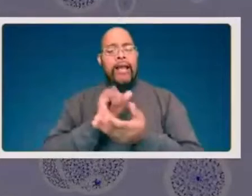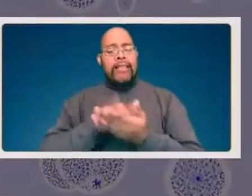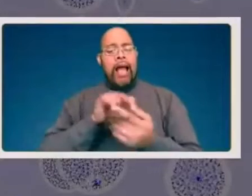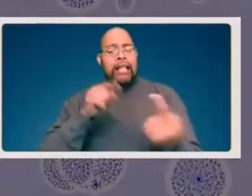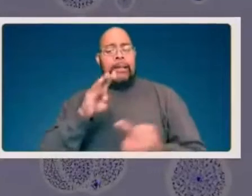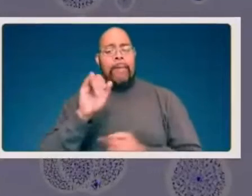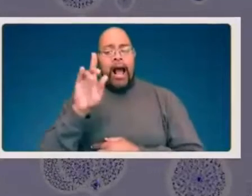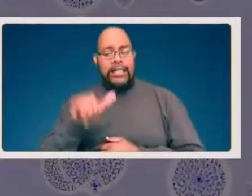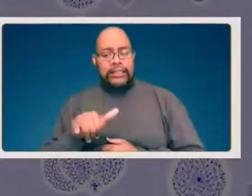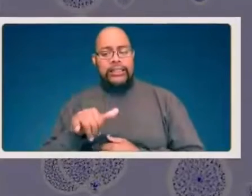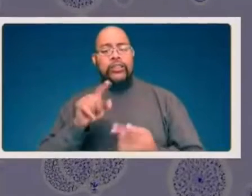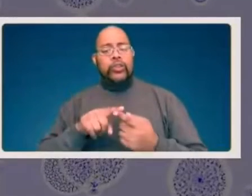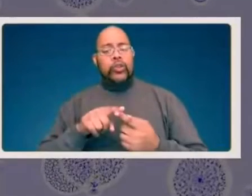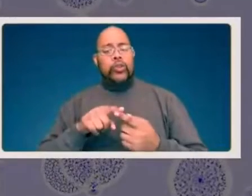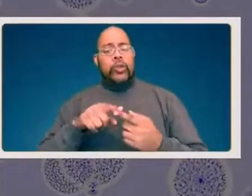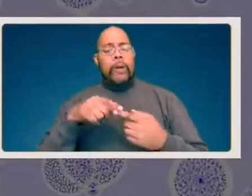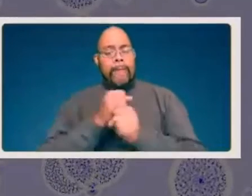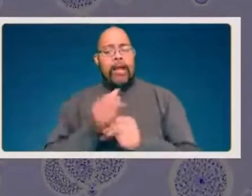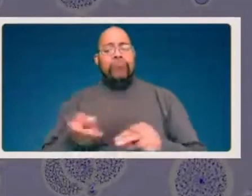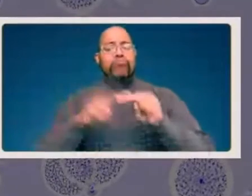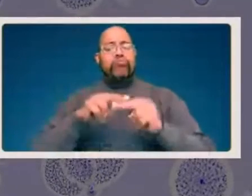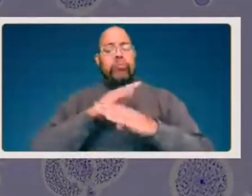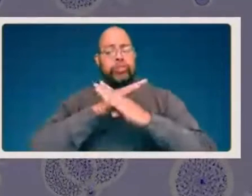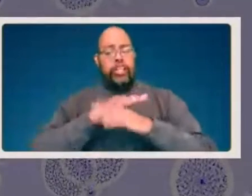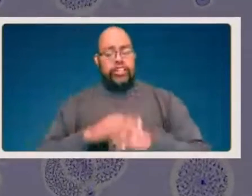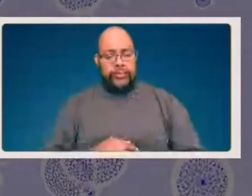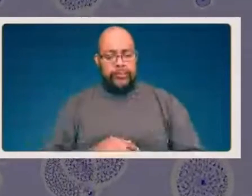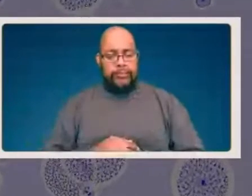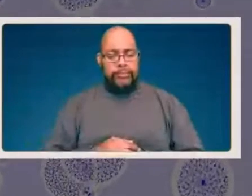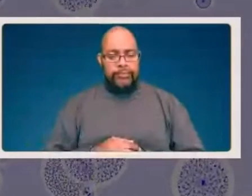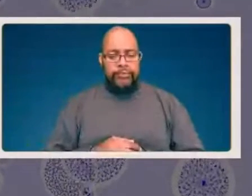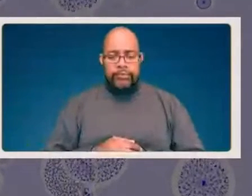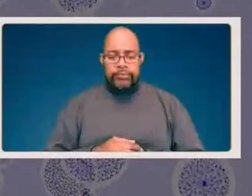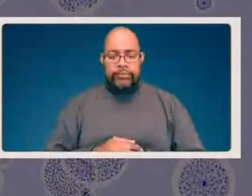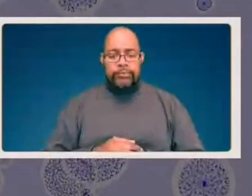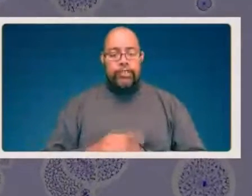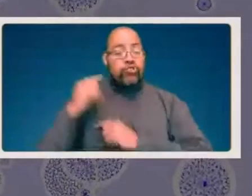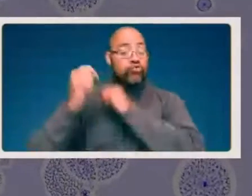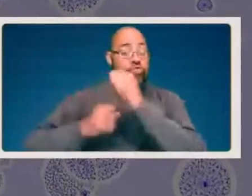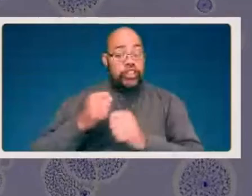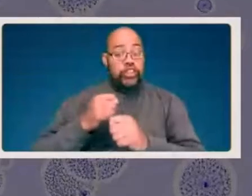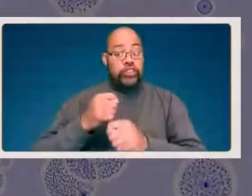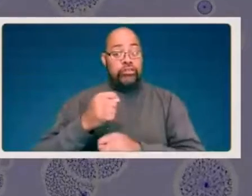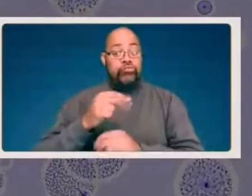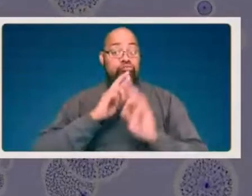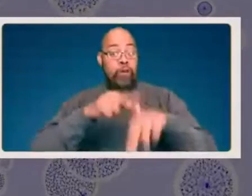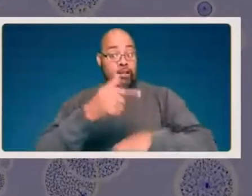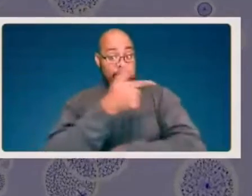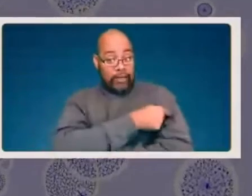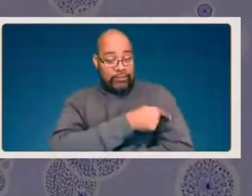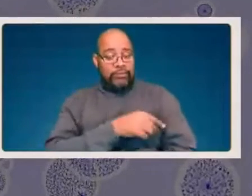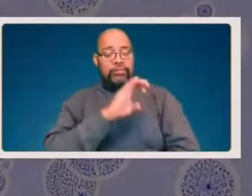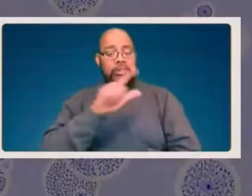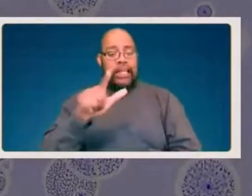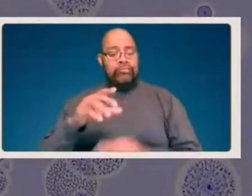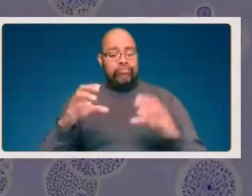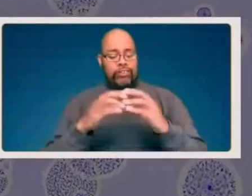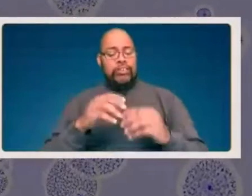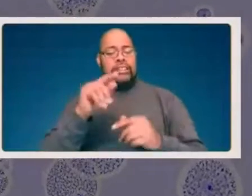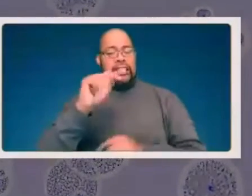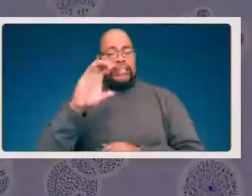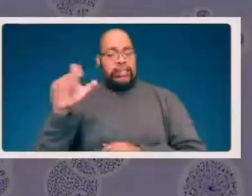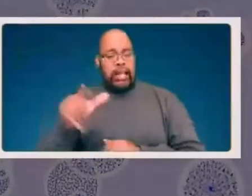cells that are important for making antibodies to induce protection. In a traditional vaccine